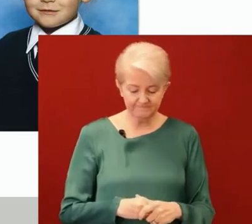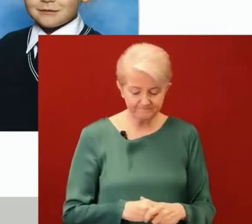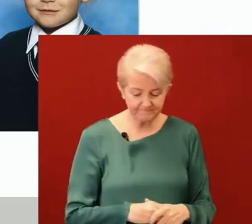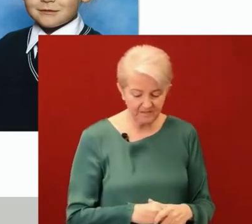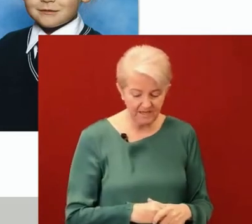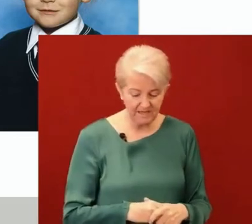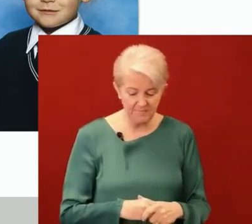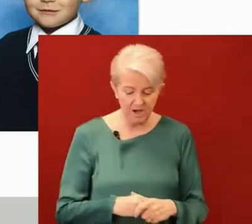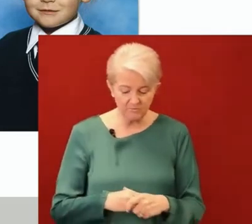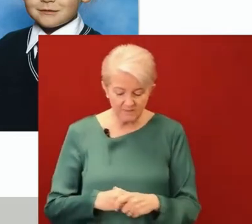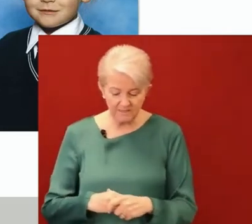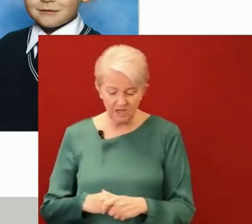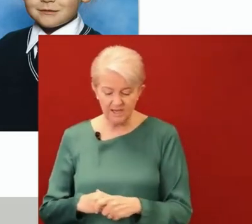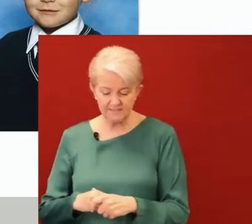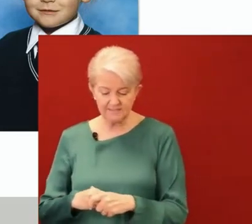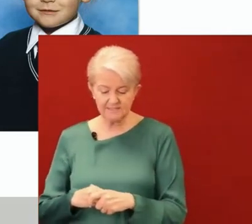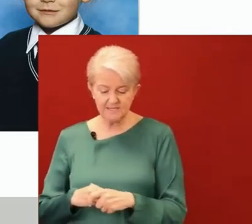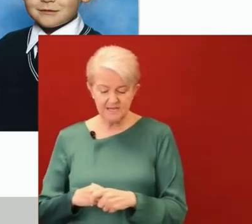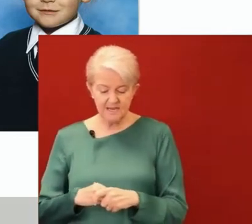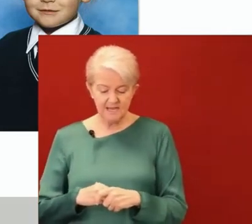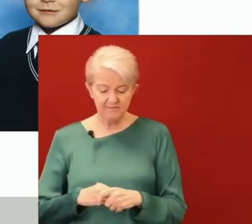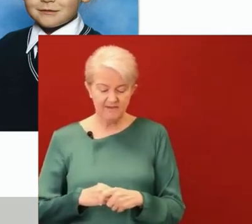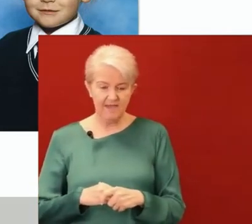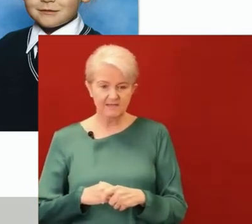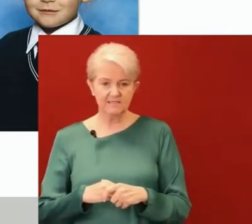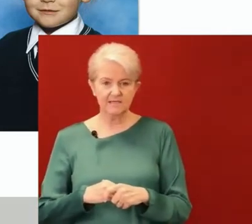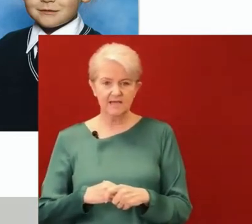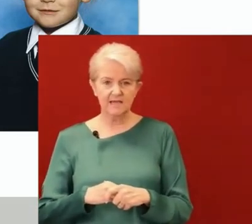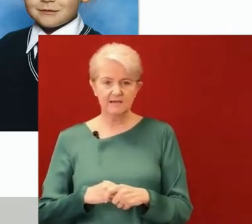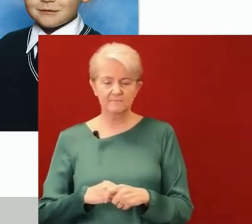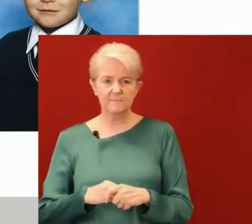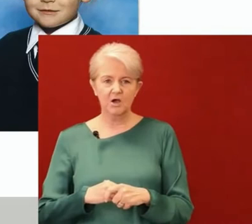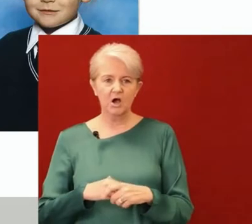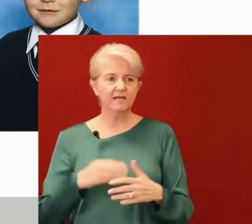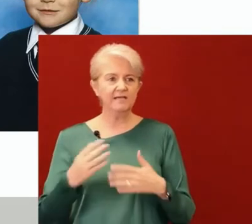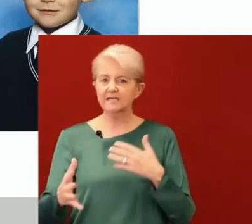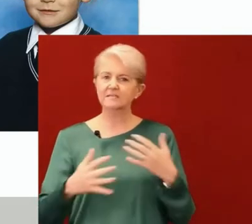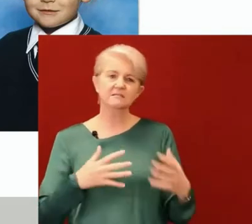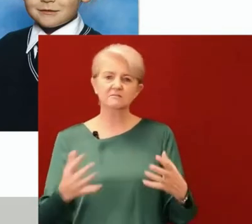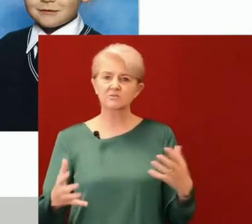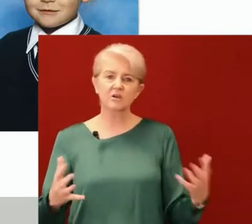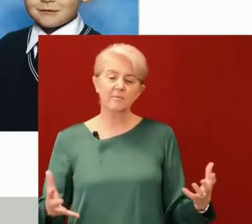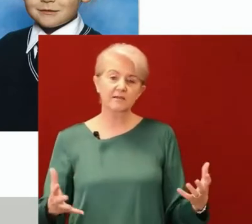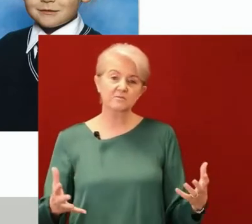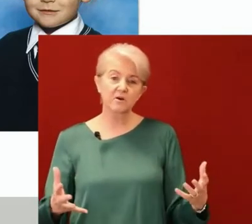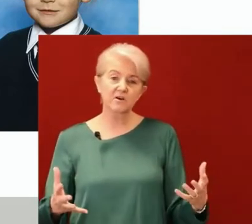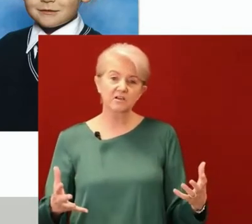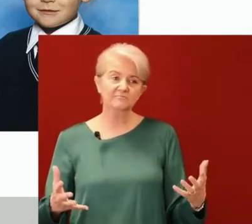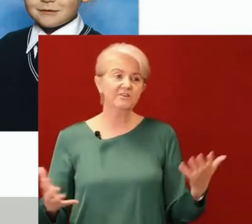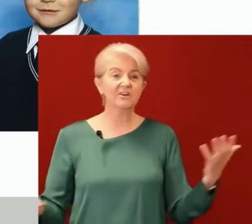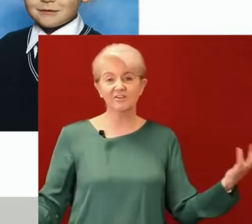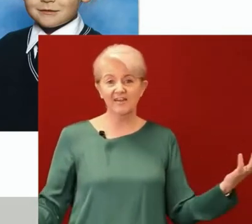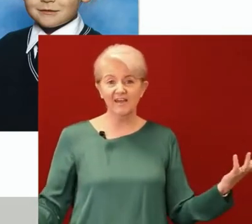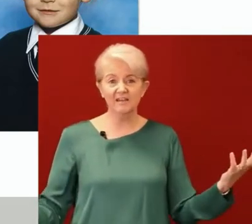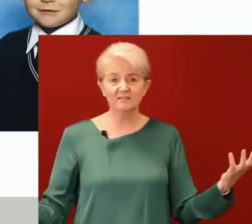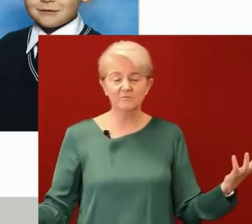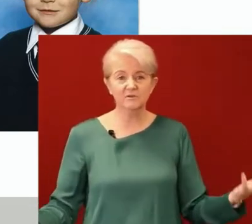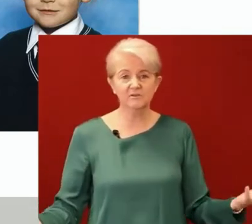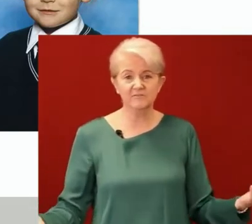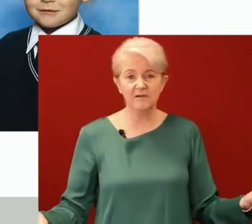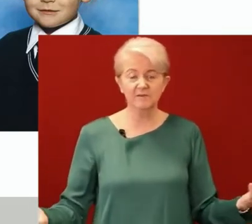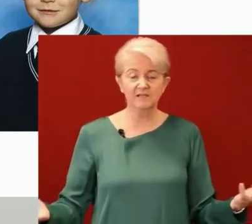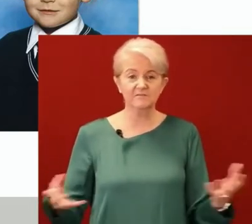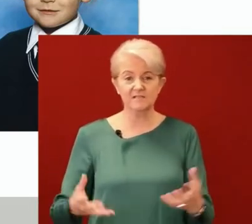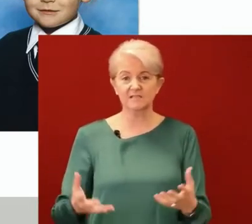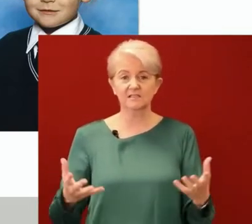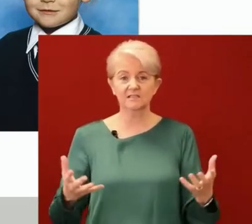for it. I realised that I needed to go back to work. Not only that, we're